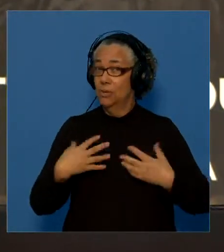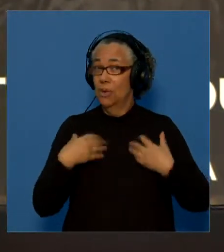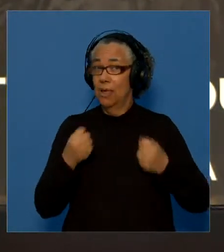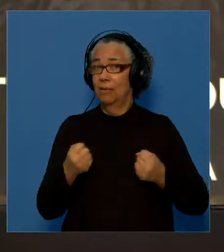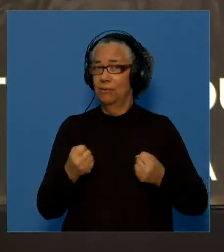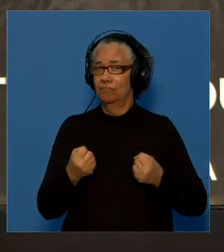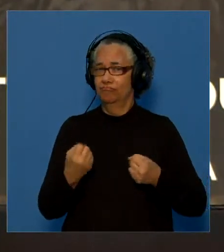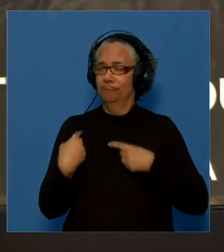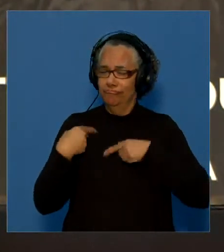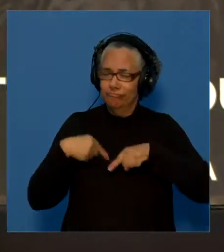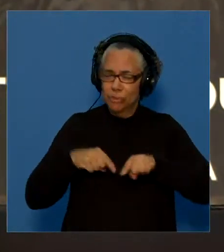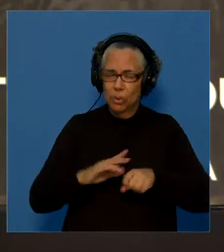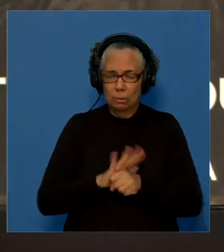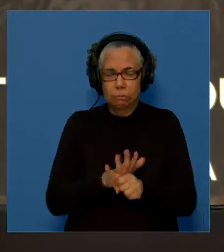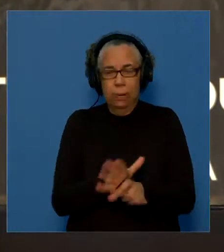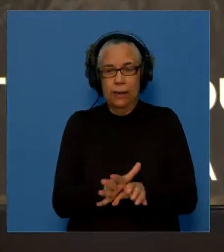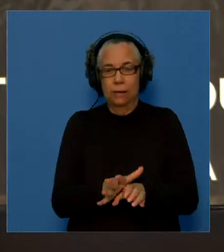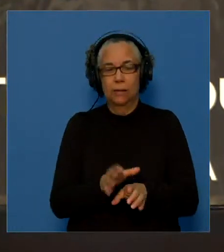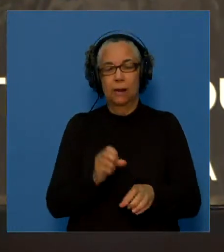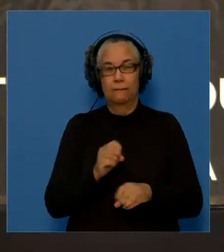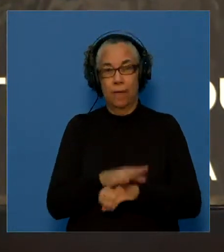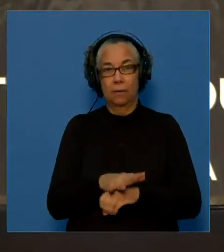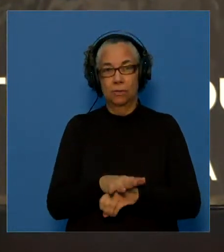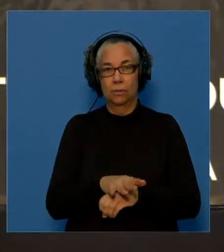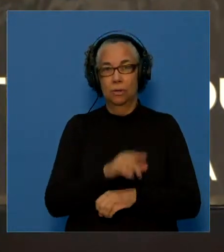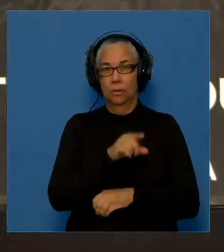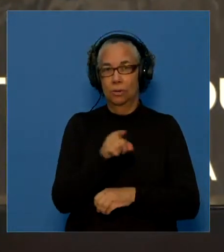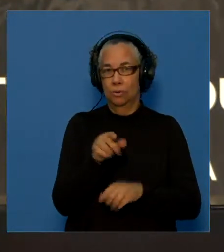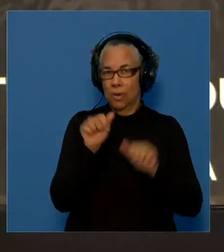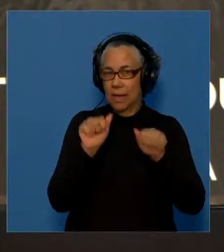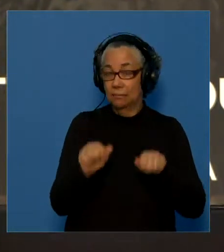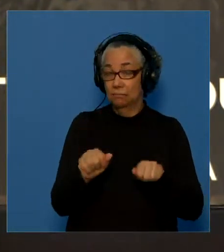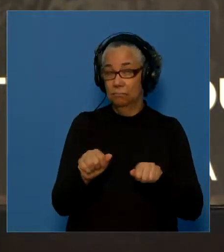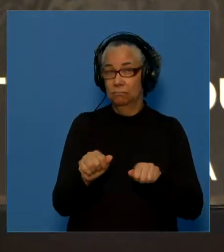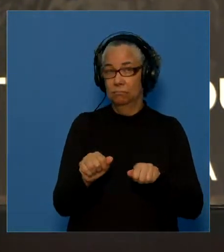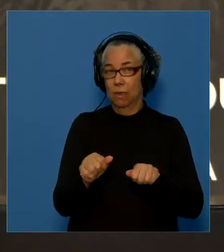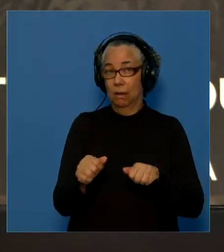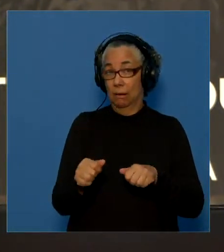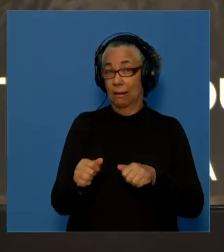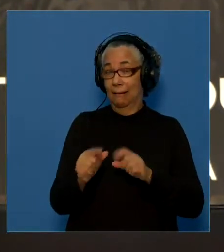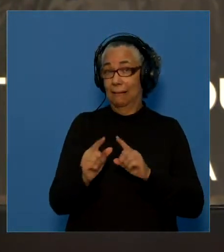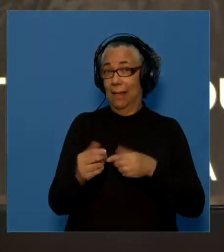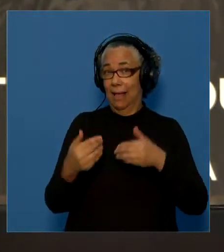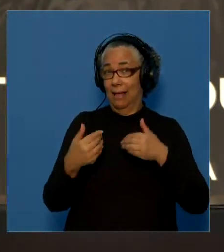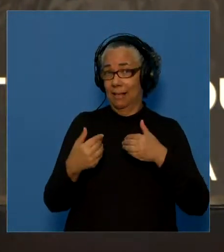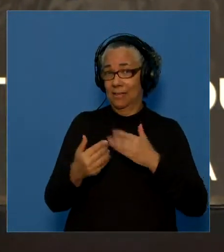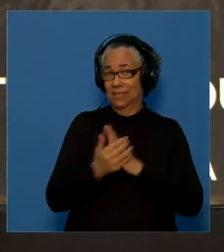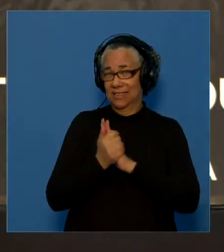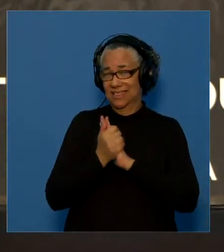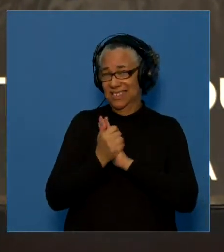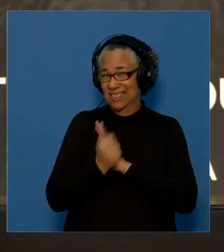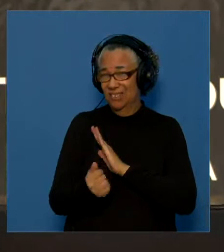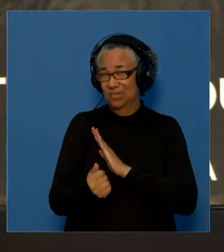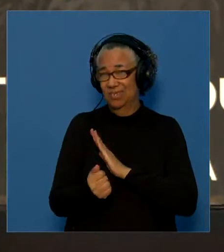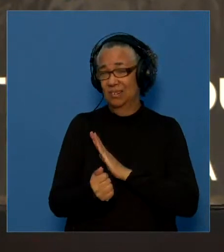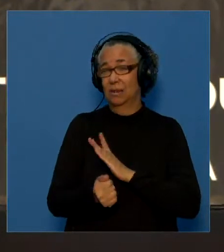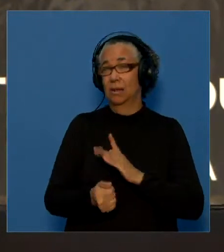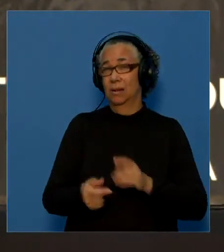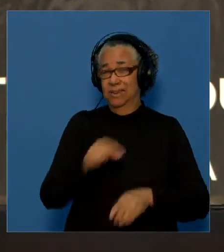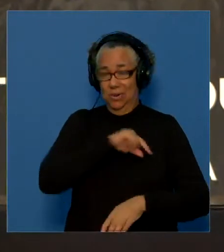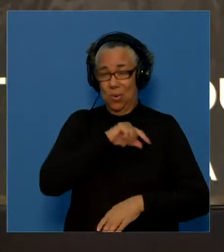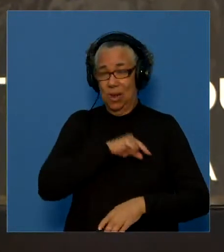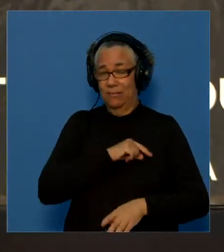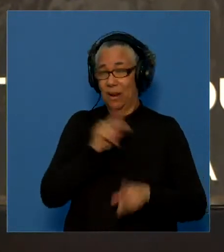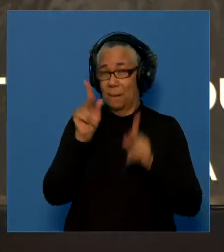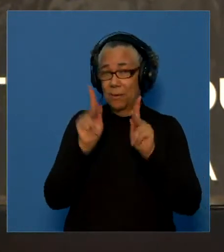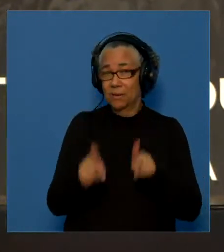the pandemic's effects. You will have access to qualified, experienced mental health practitioners to talk to you if you're